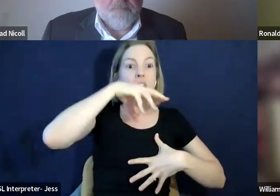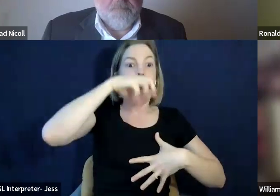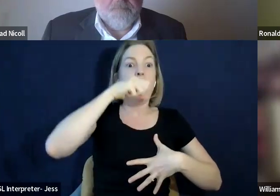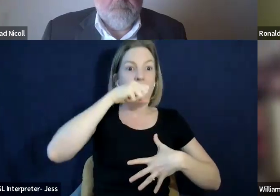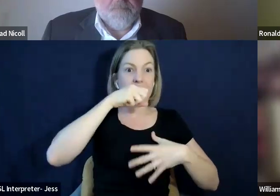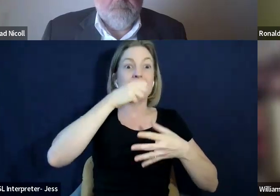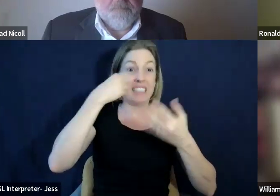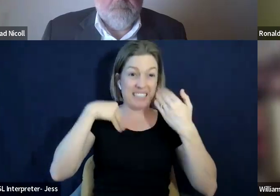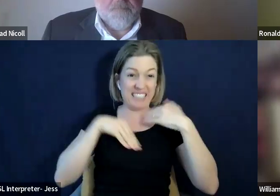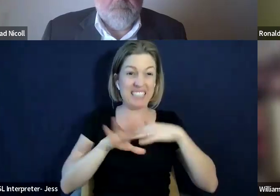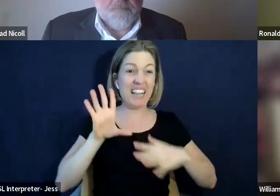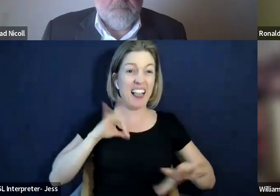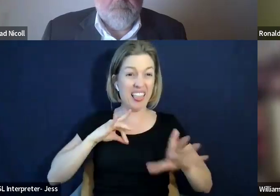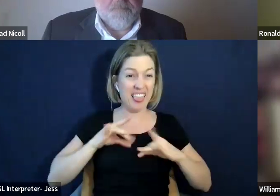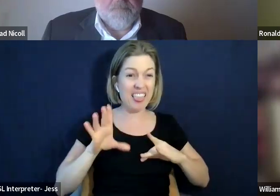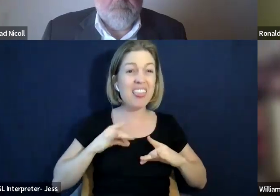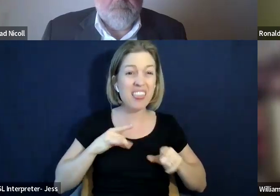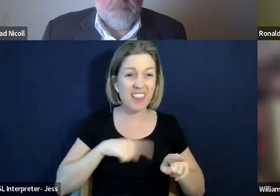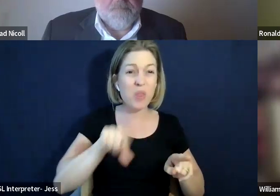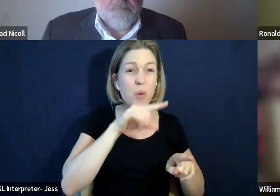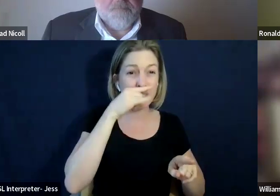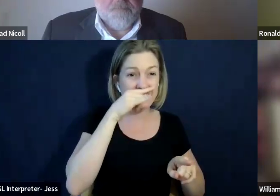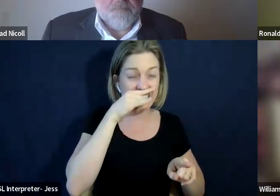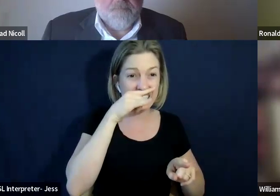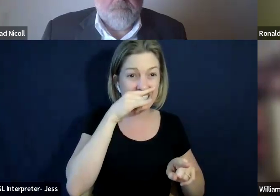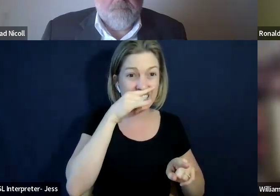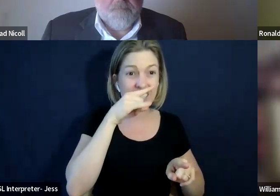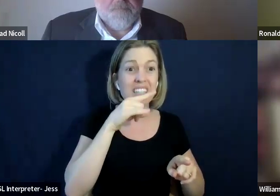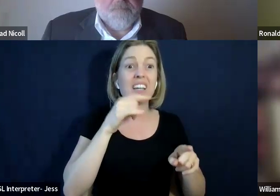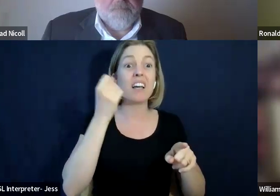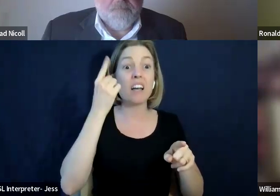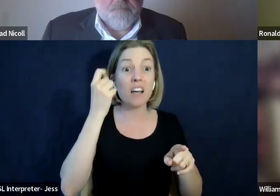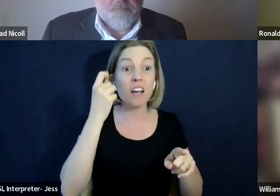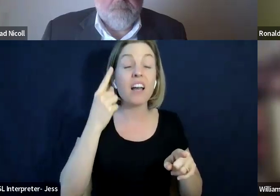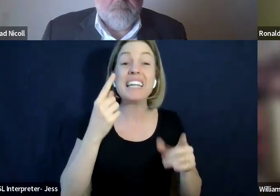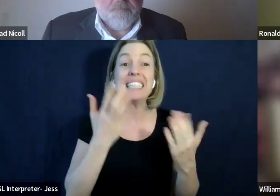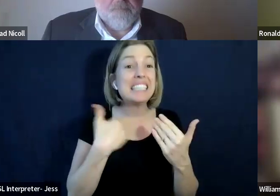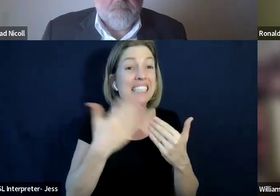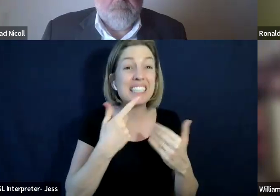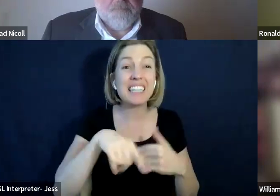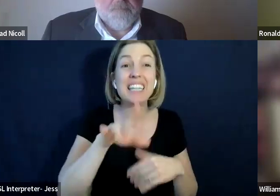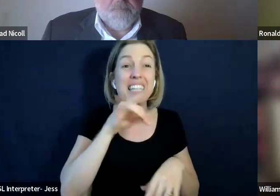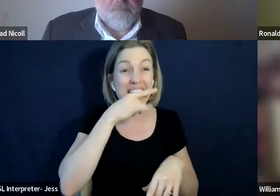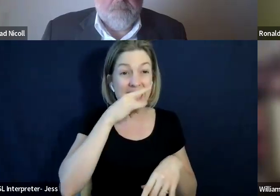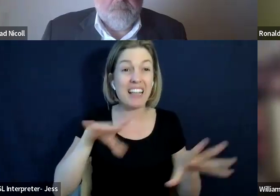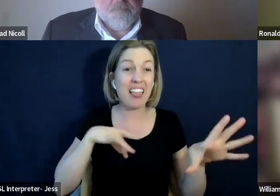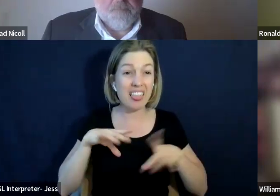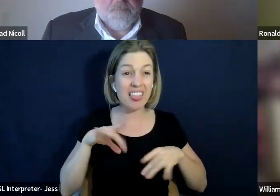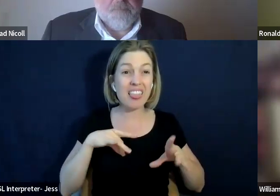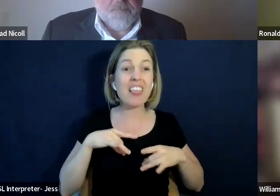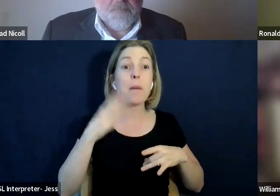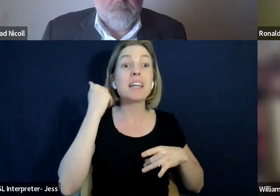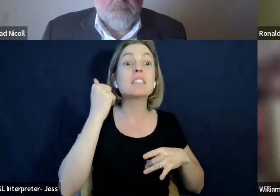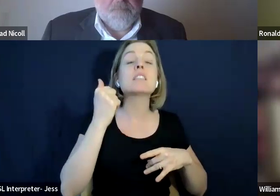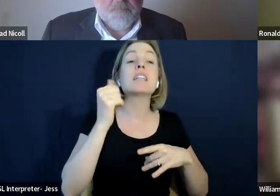more. So damage gives opportunities for mutations to occur as the cells reproduce,